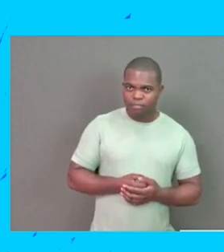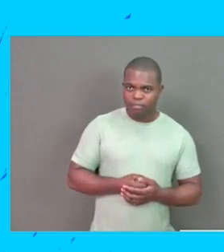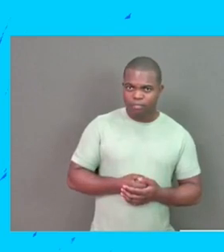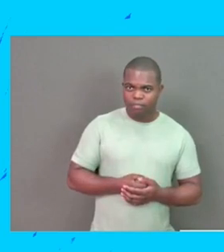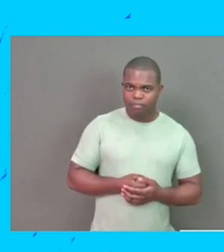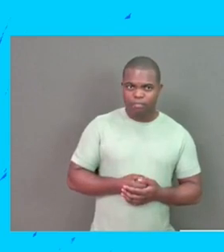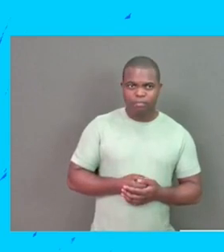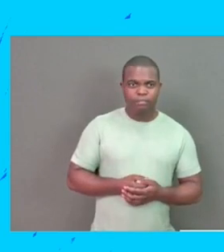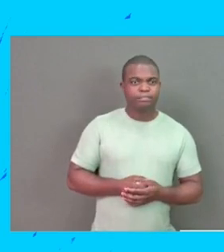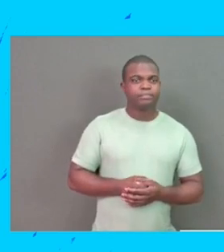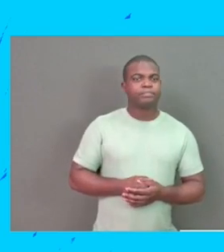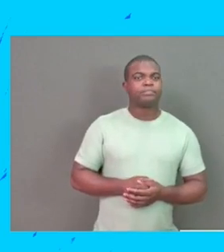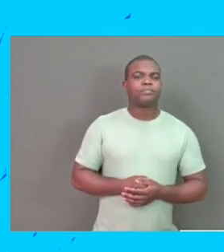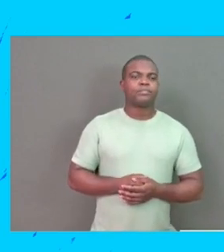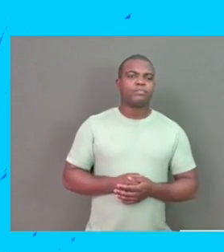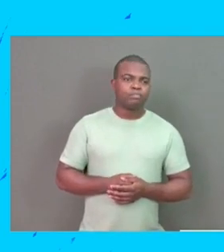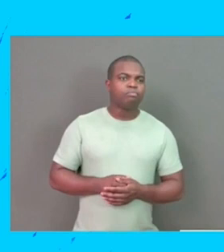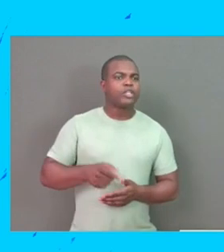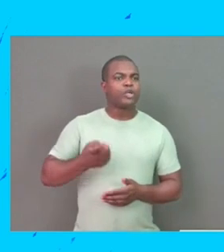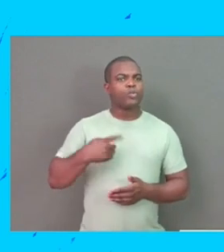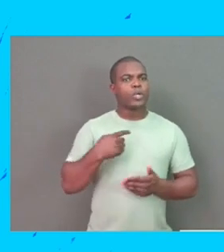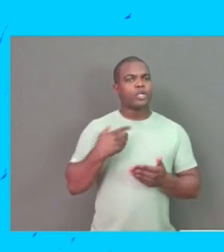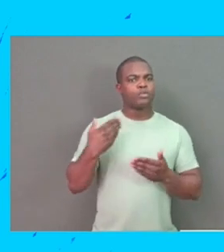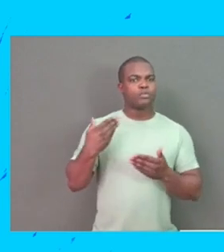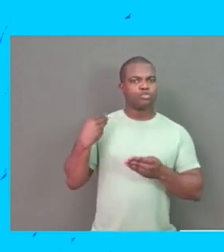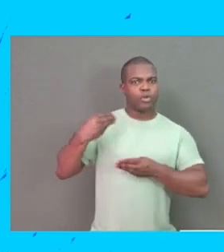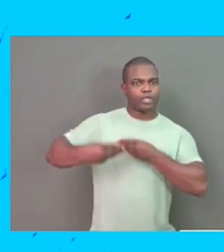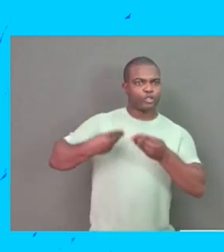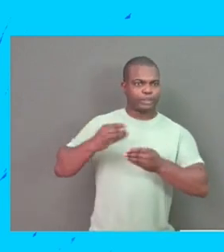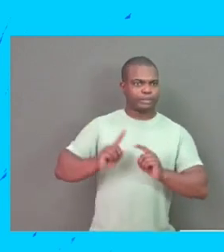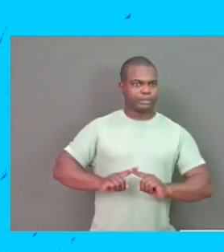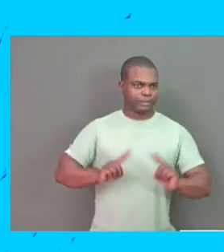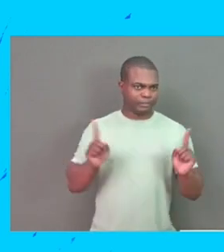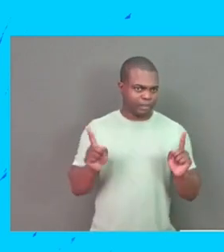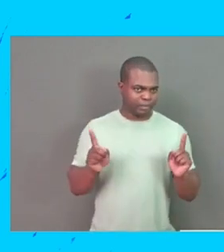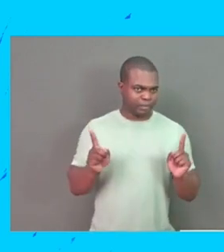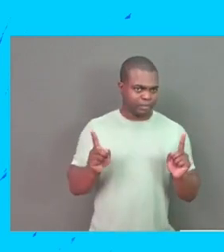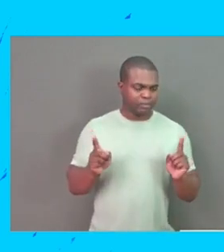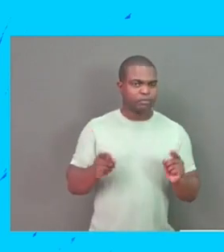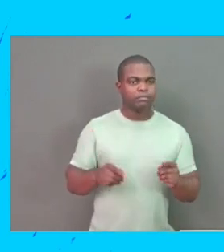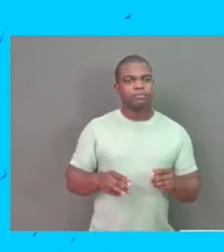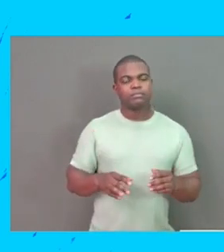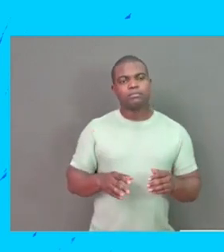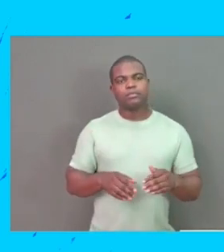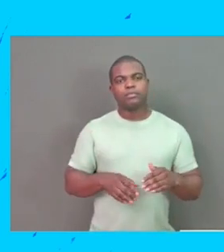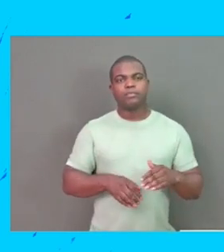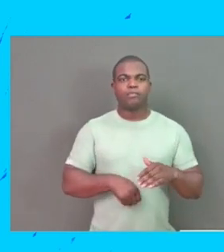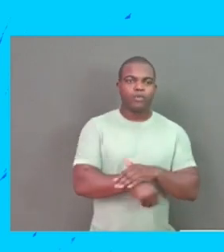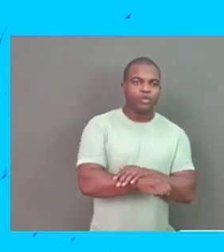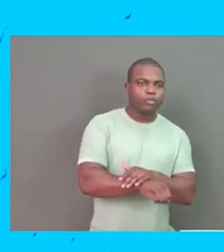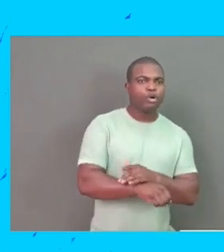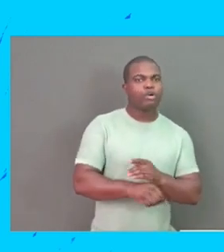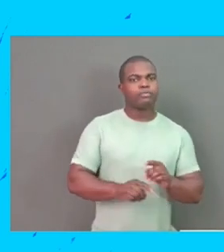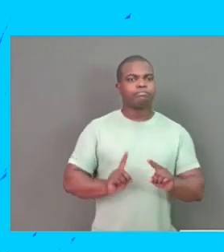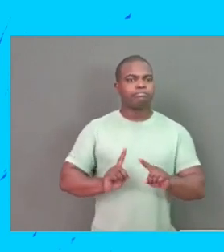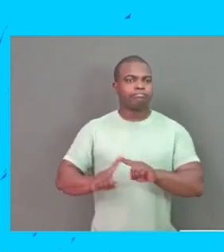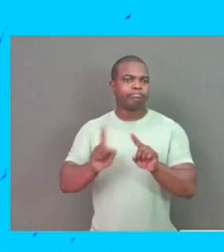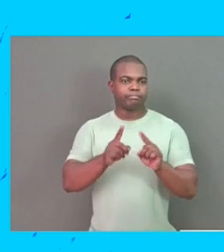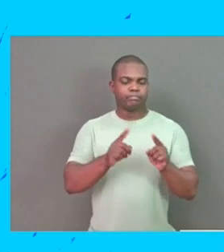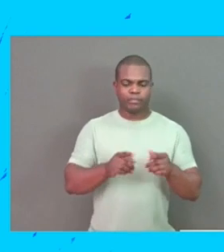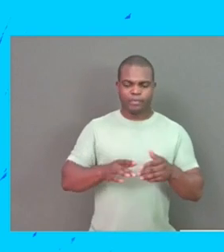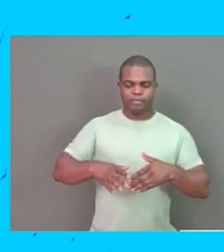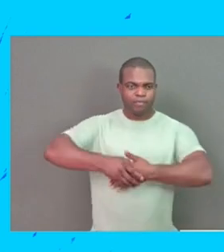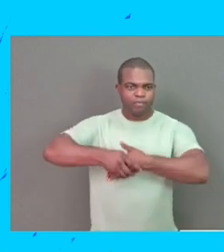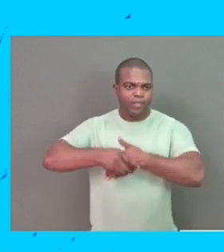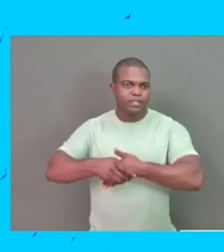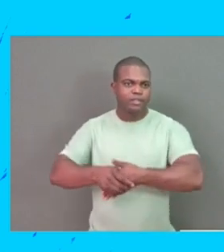But through that soccer ball, we forged these really strong bonds of friendship, of collaboration,